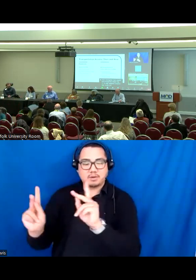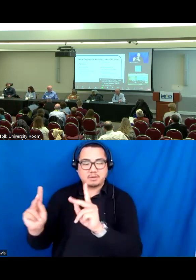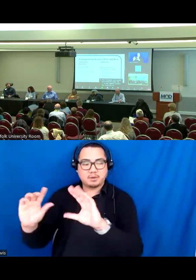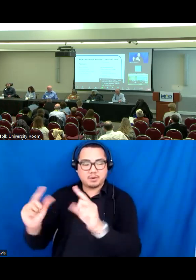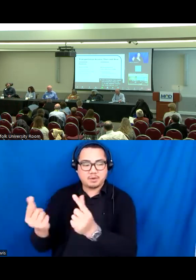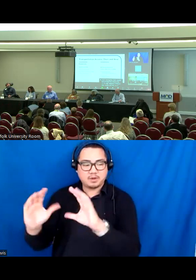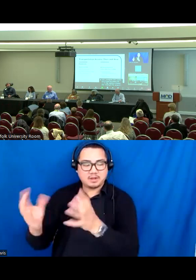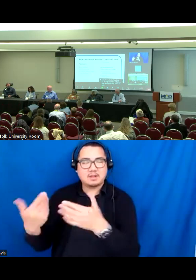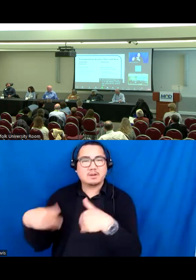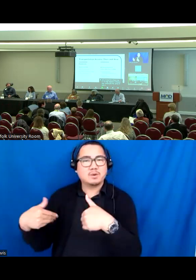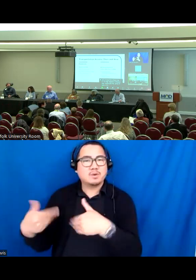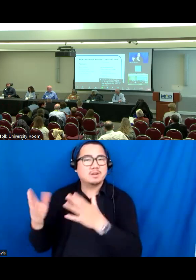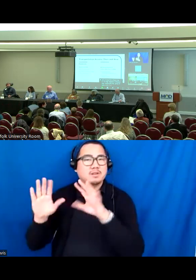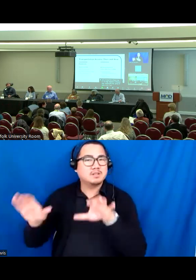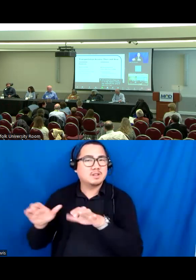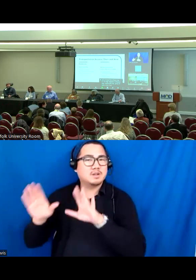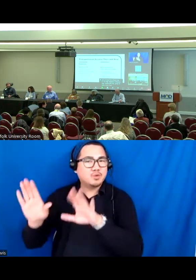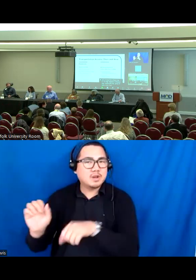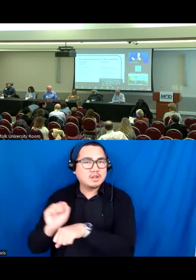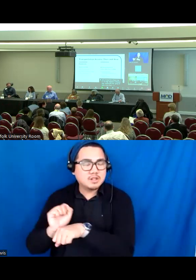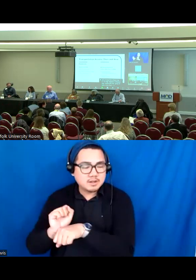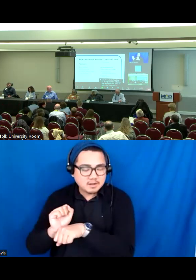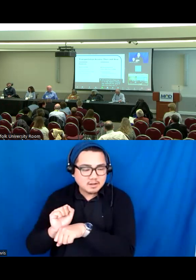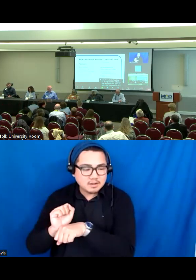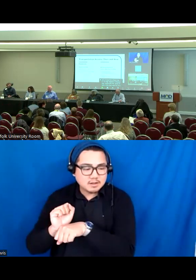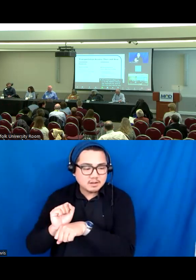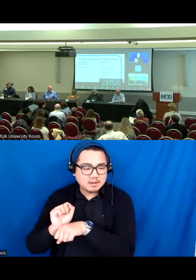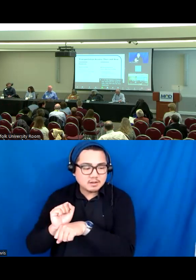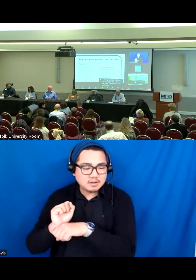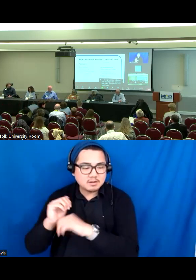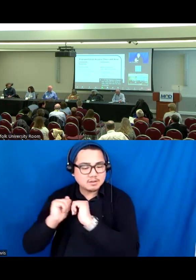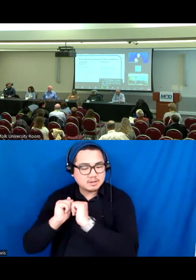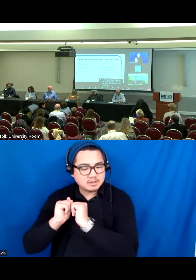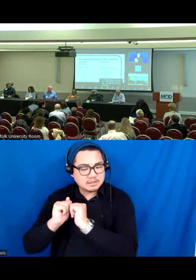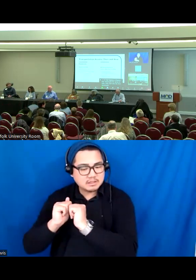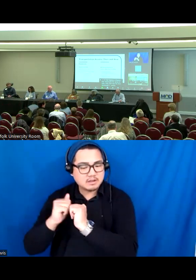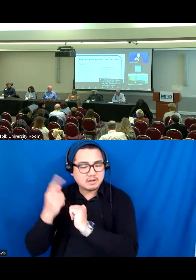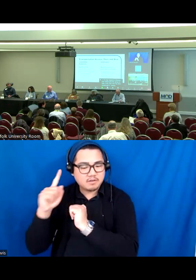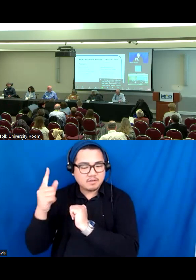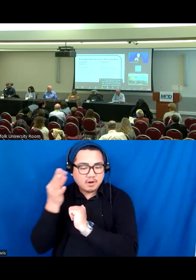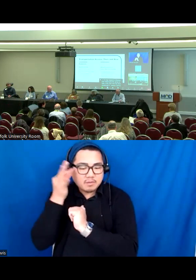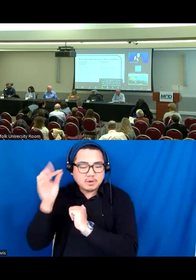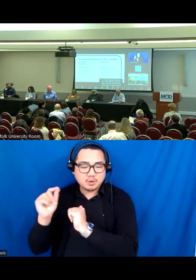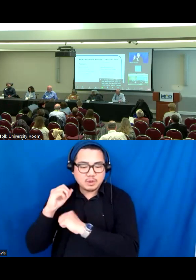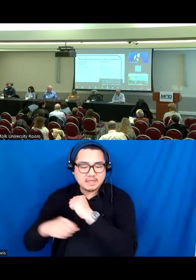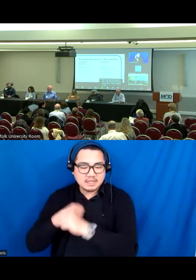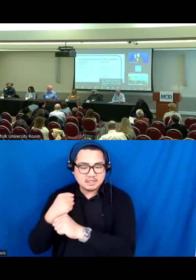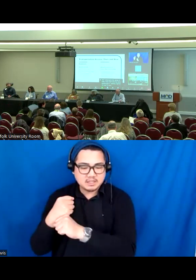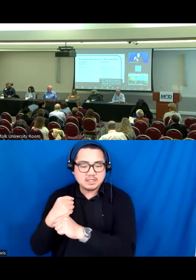an amazing job at staying together for over 20 years.